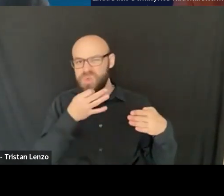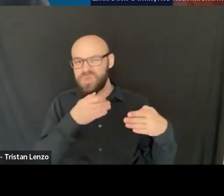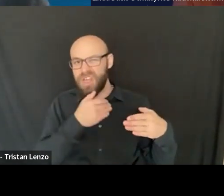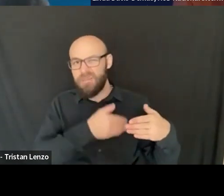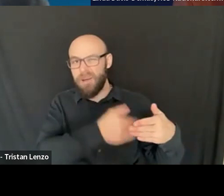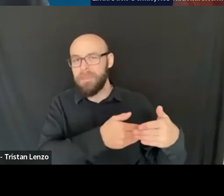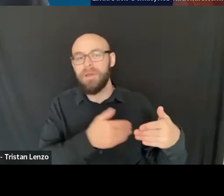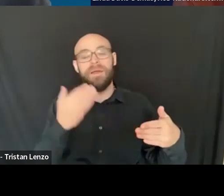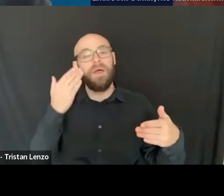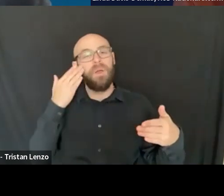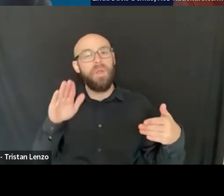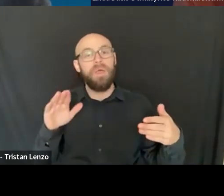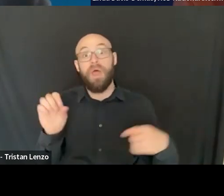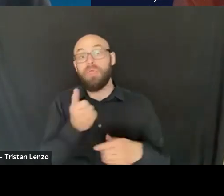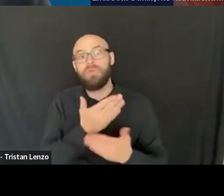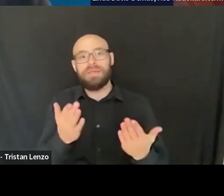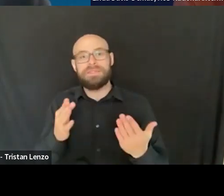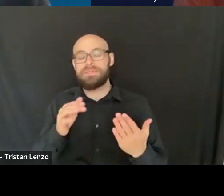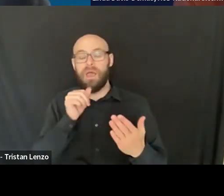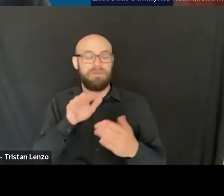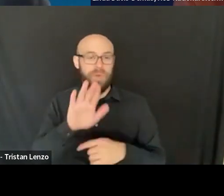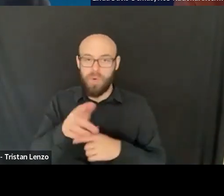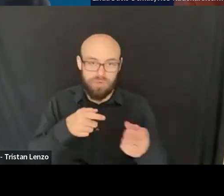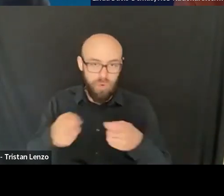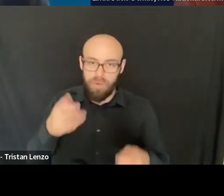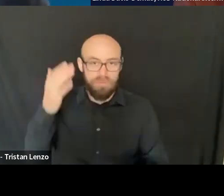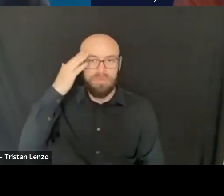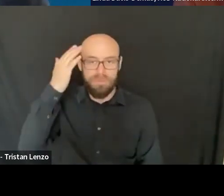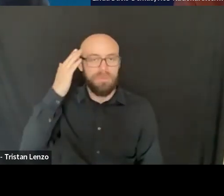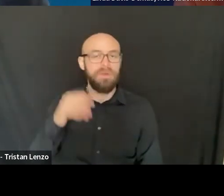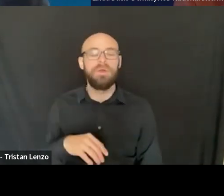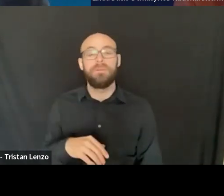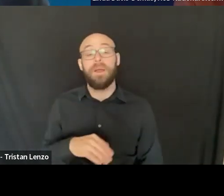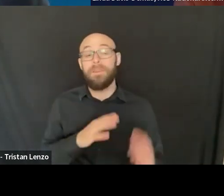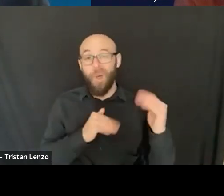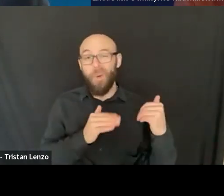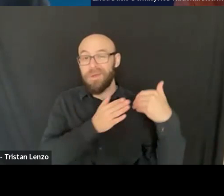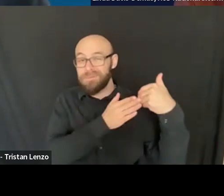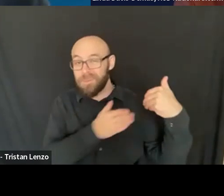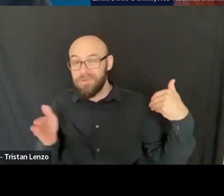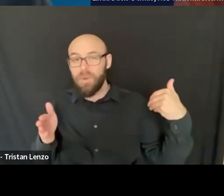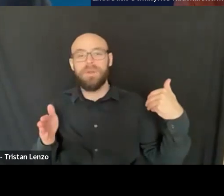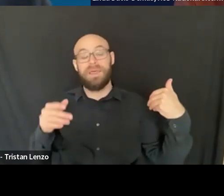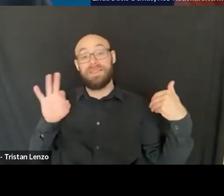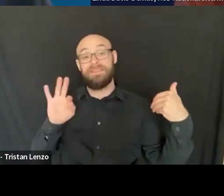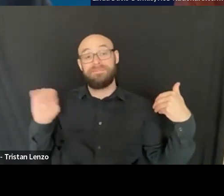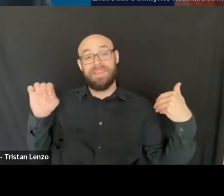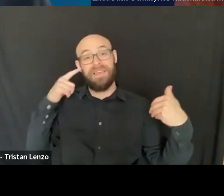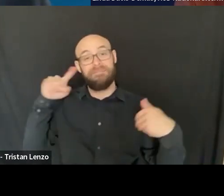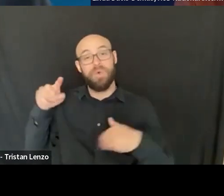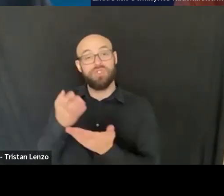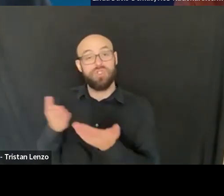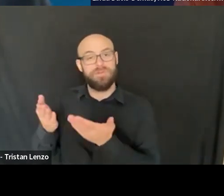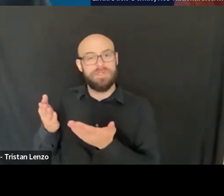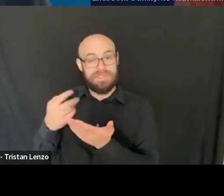things that are beyond you and your team's control. I'm hoping that moving forward, we can look at that fee for service discussion within